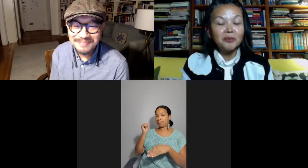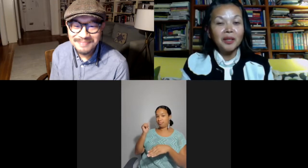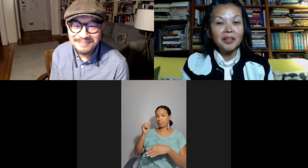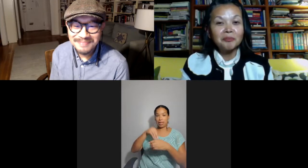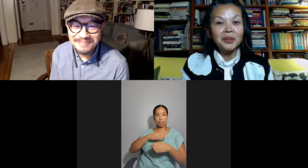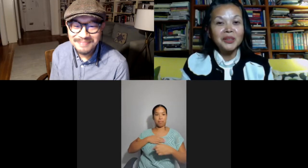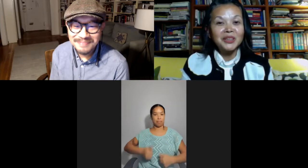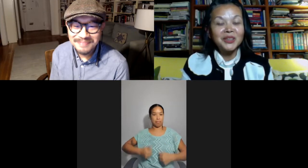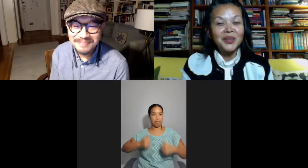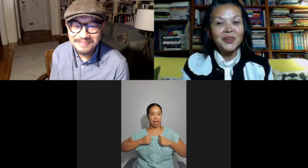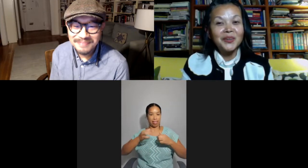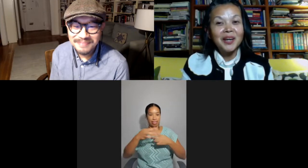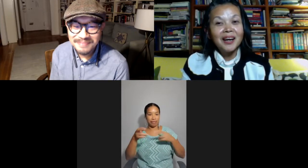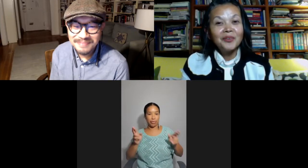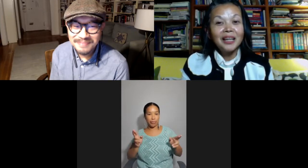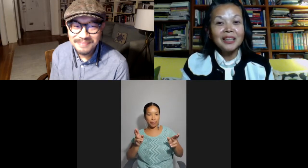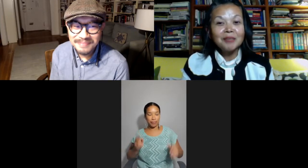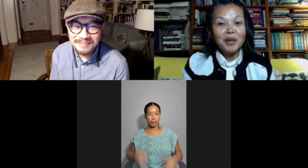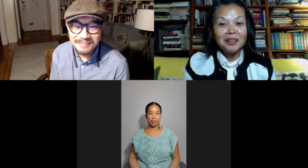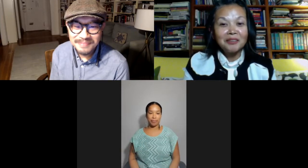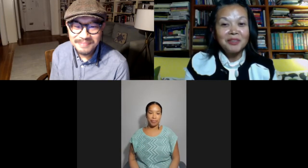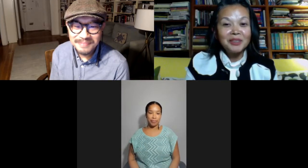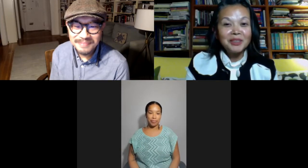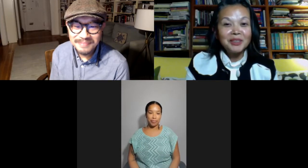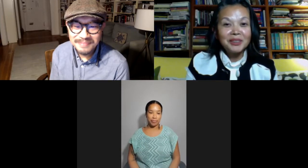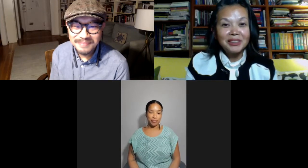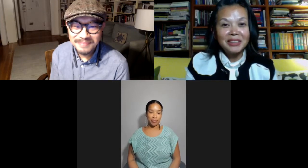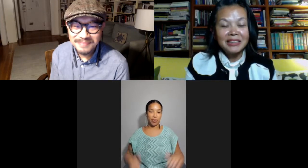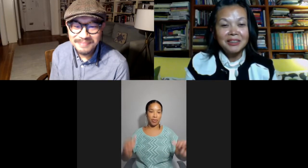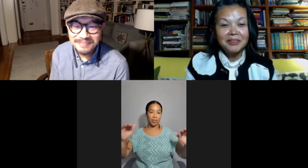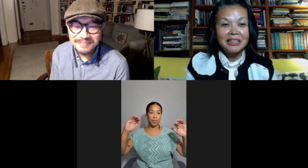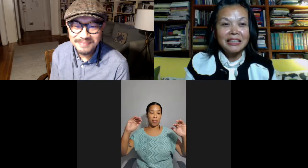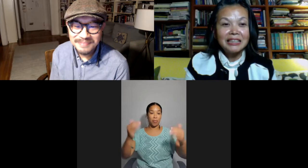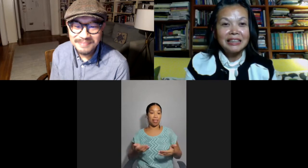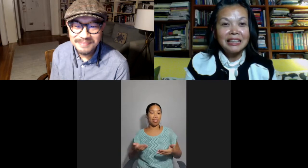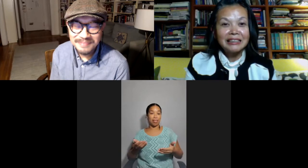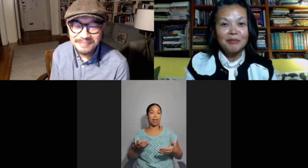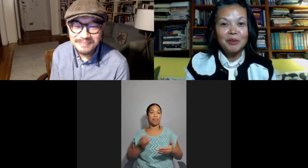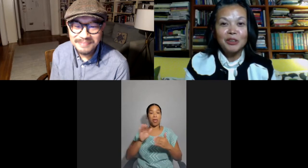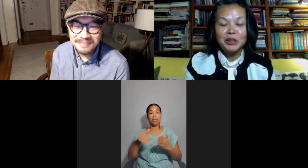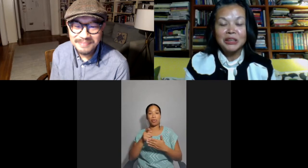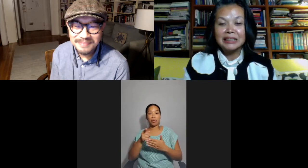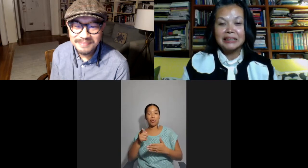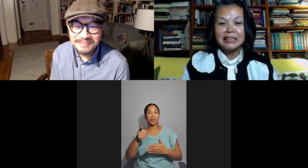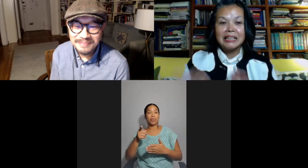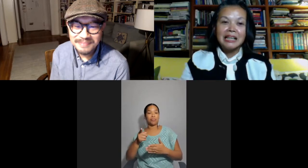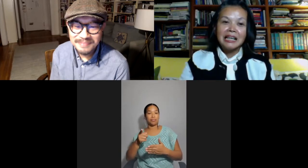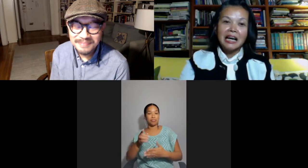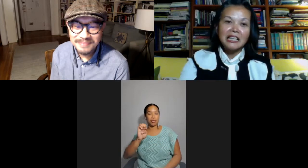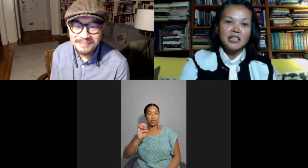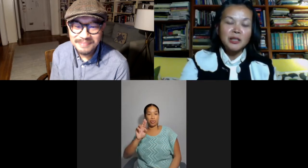is a wall of books. So welcome to all of you to Eugene's reading. And I'm going to just,